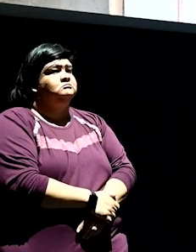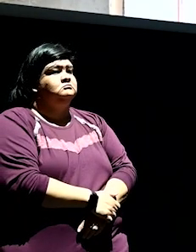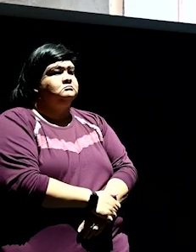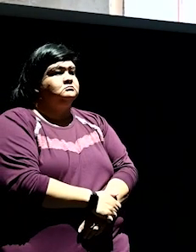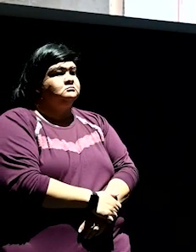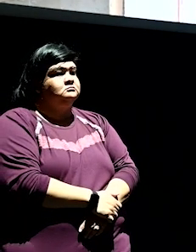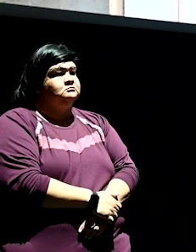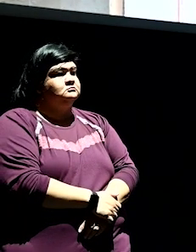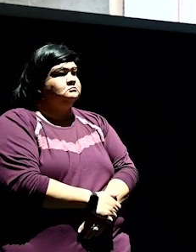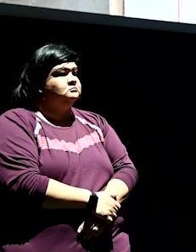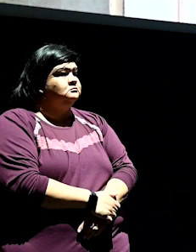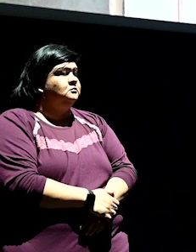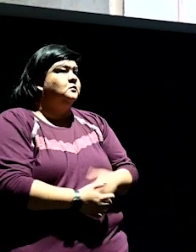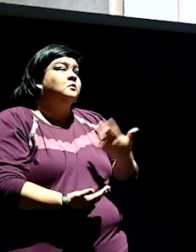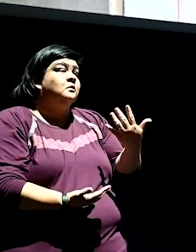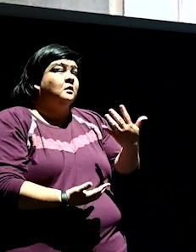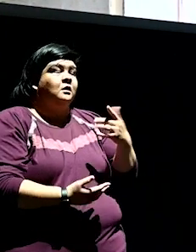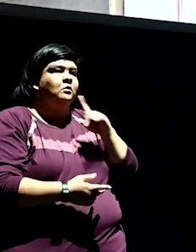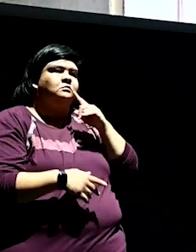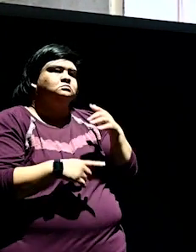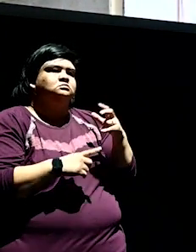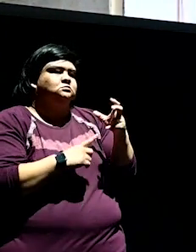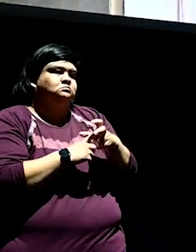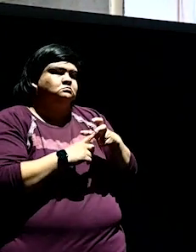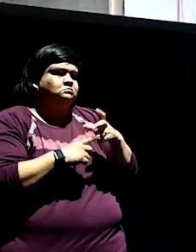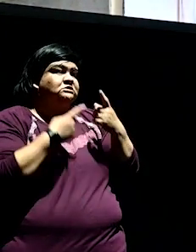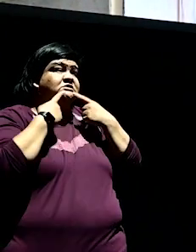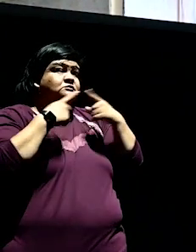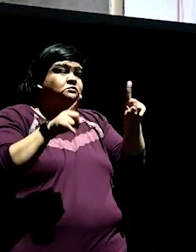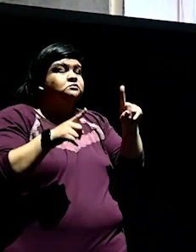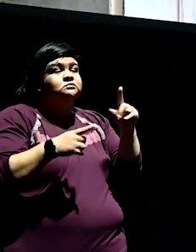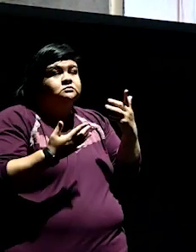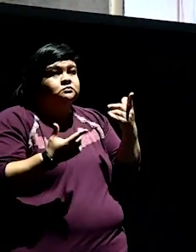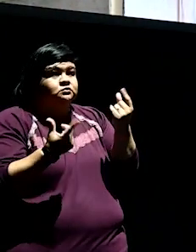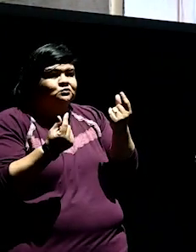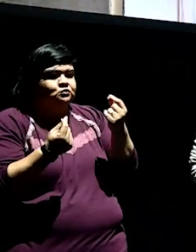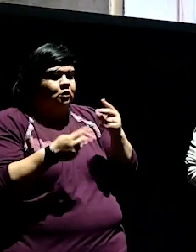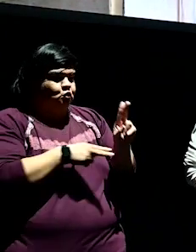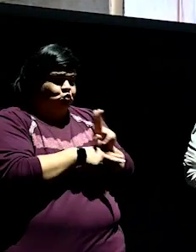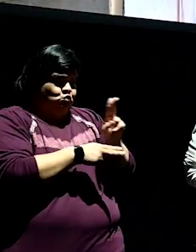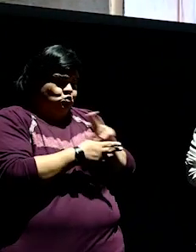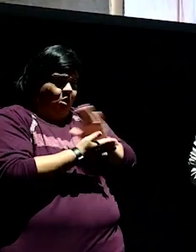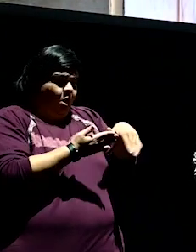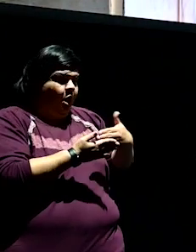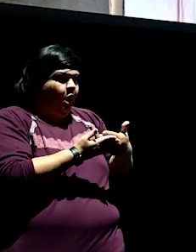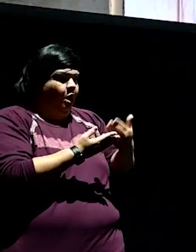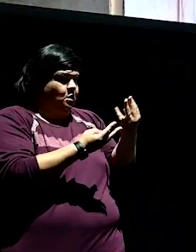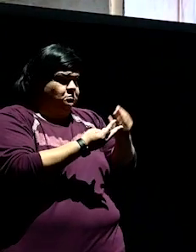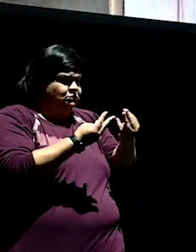It was so successful that we took those materials and we scaled it. We created